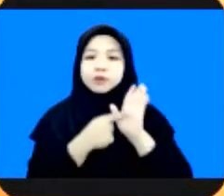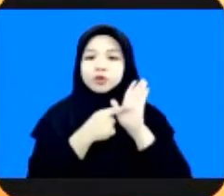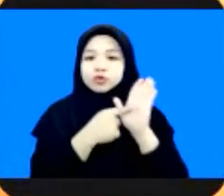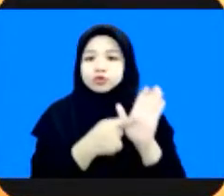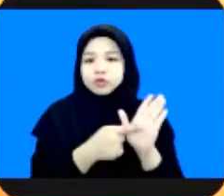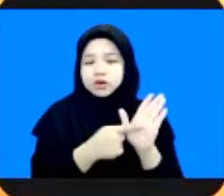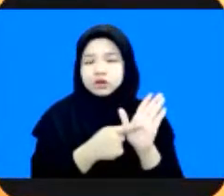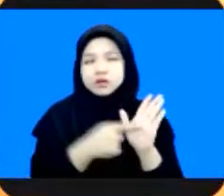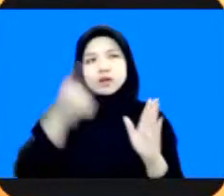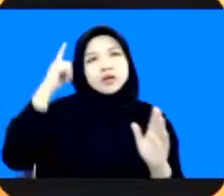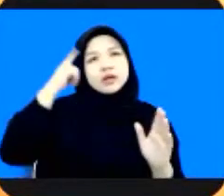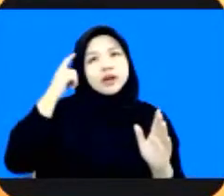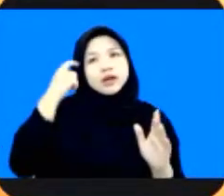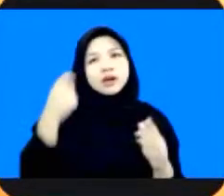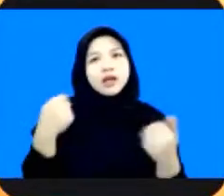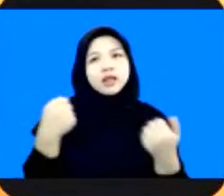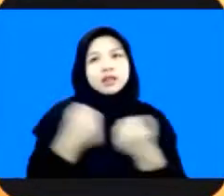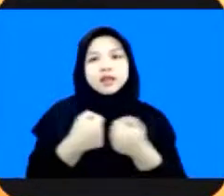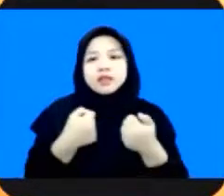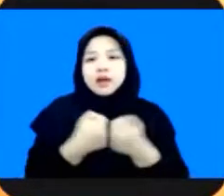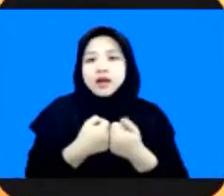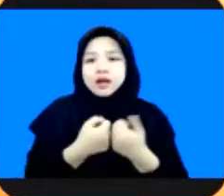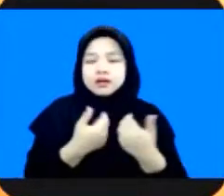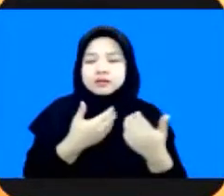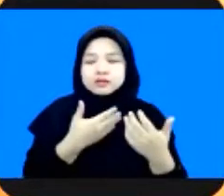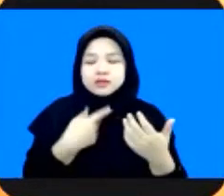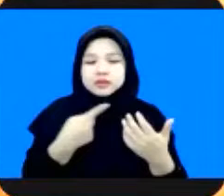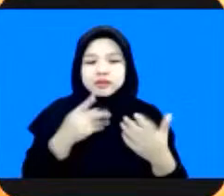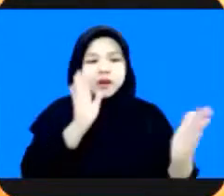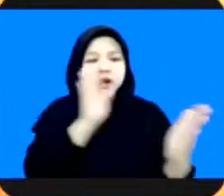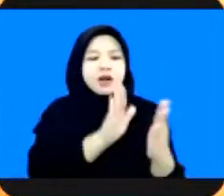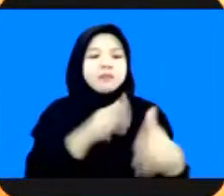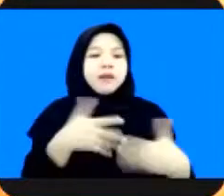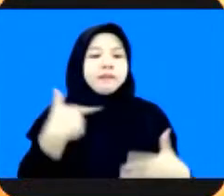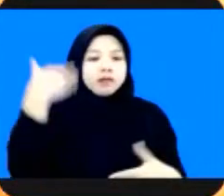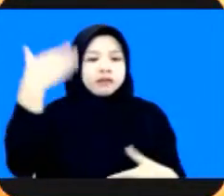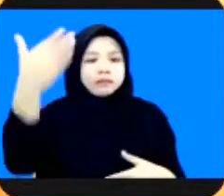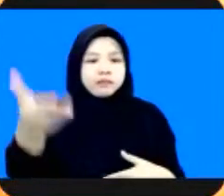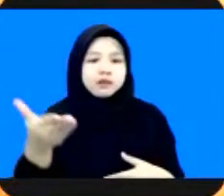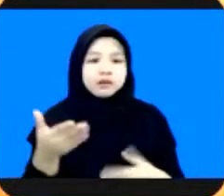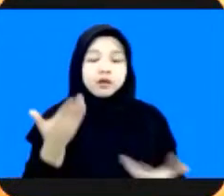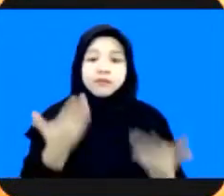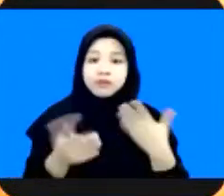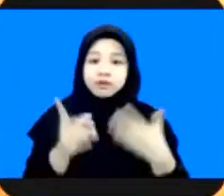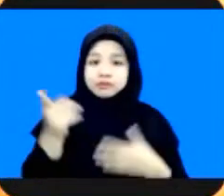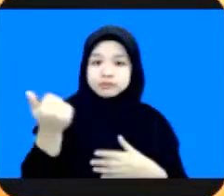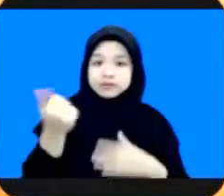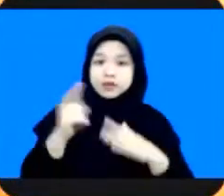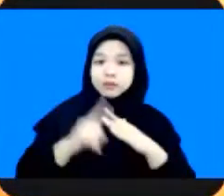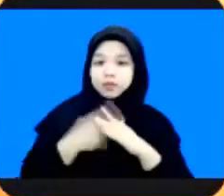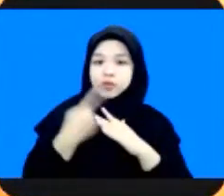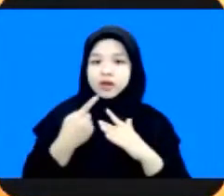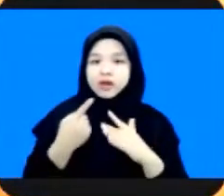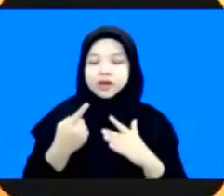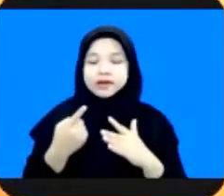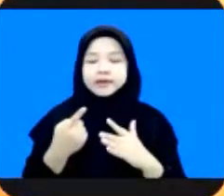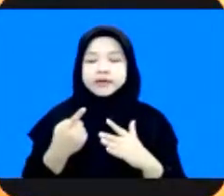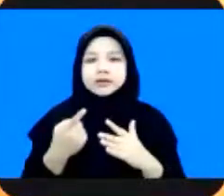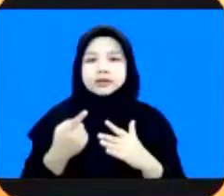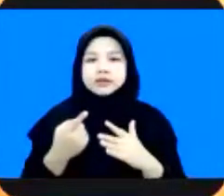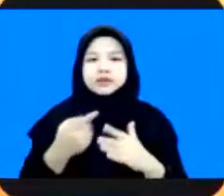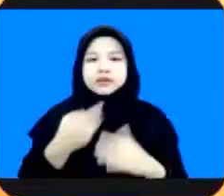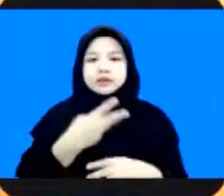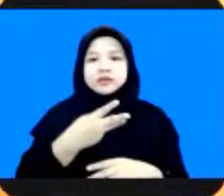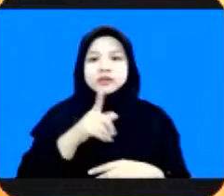challenge that we need to anticipate. Maybe we can start with Alice again. Yeah.